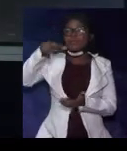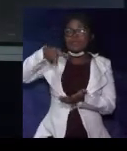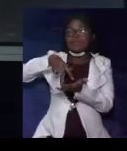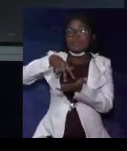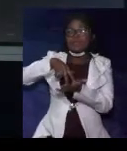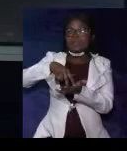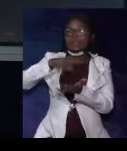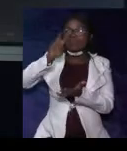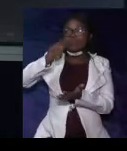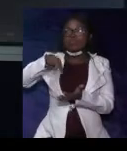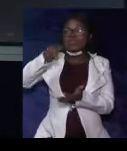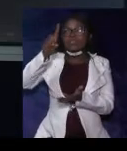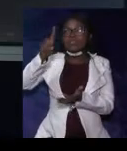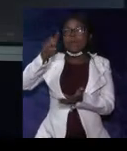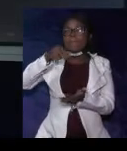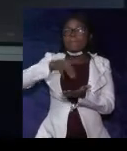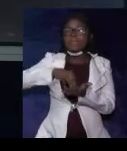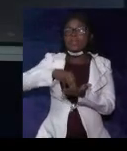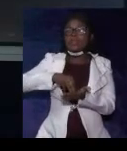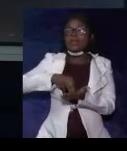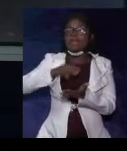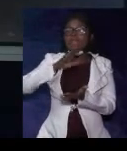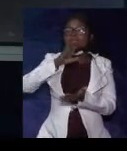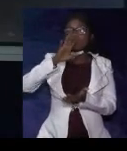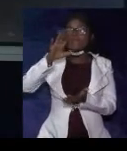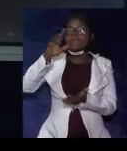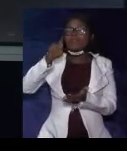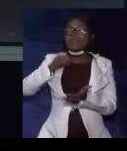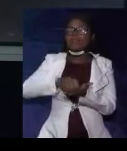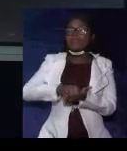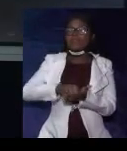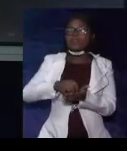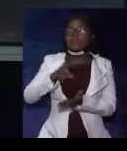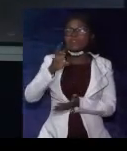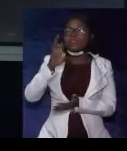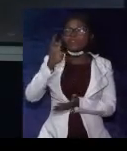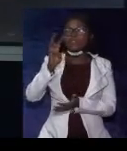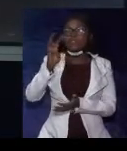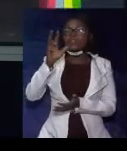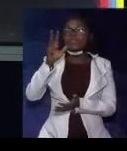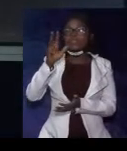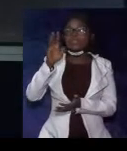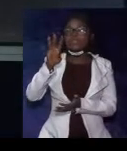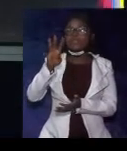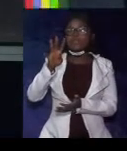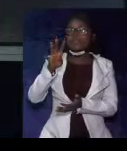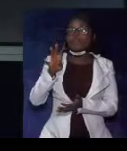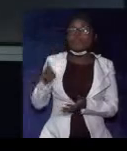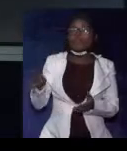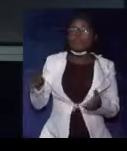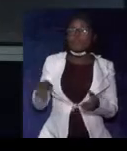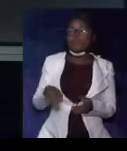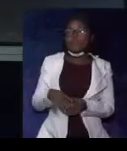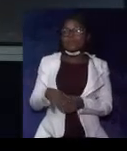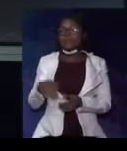trillion, then no billion. 21 million, 5,634, as you will